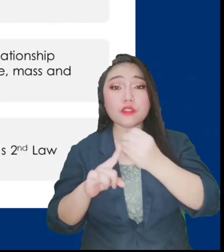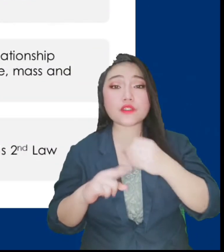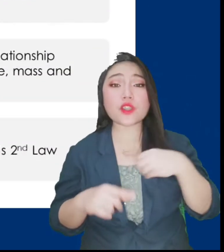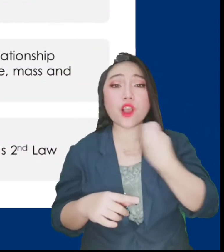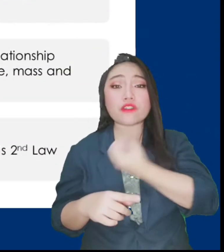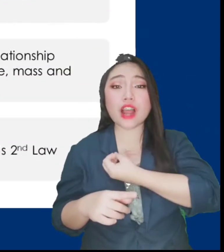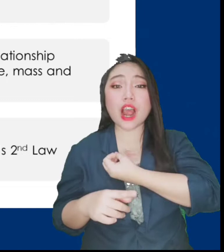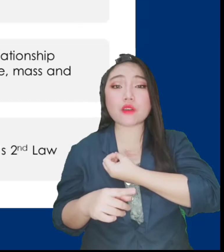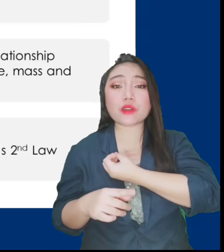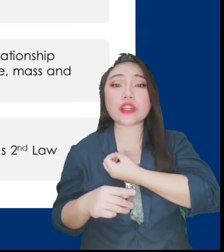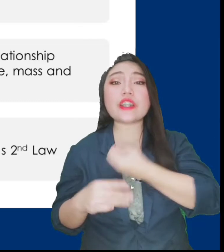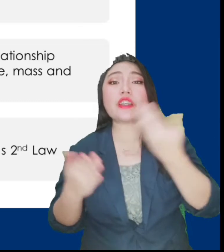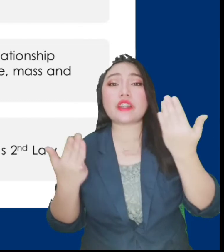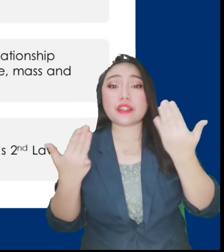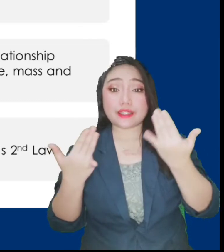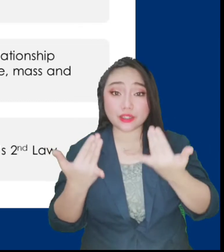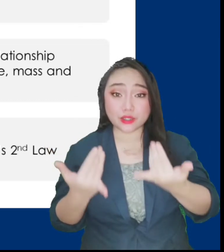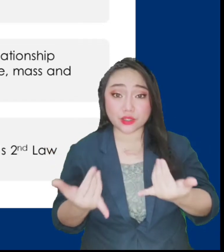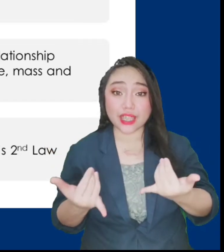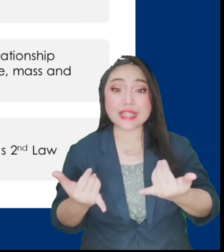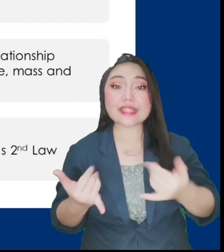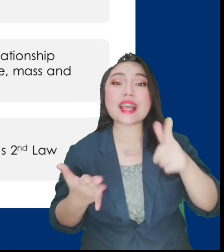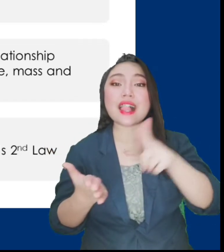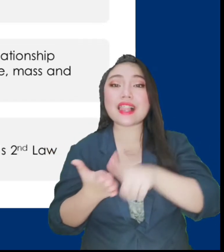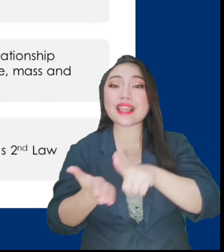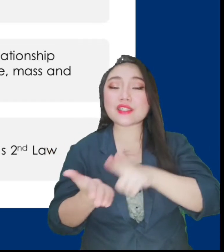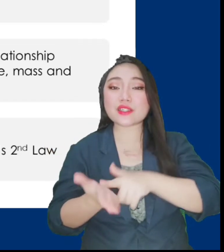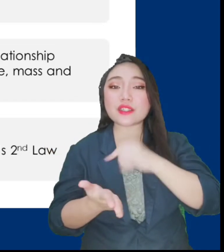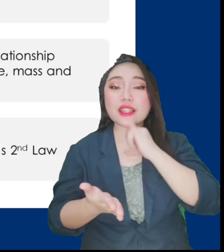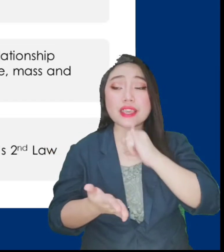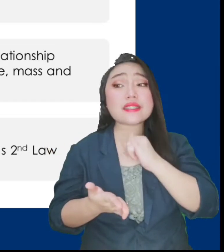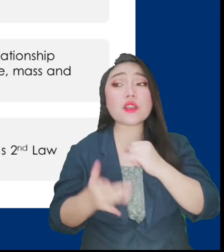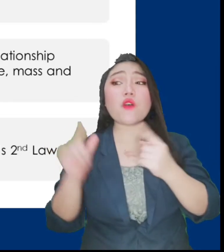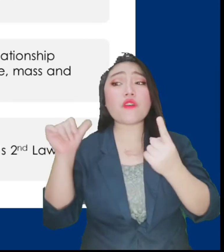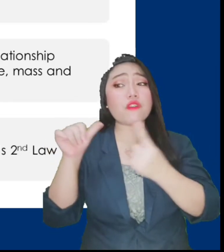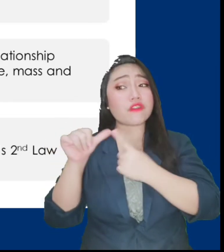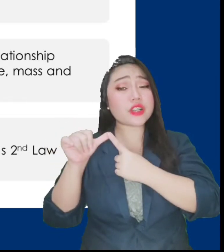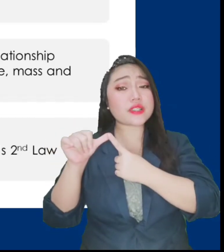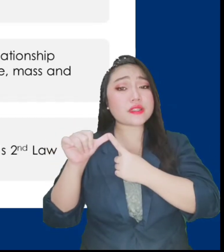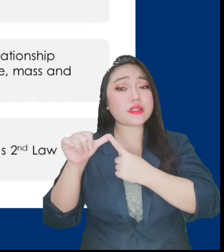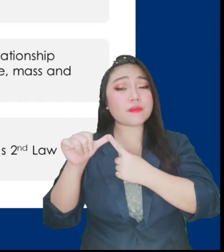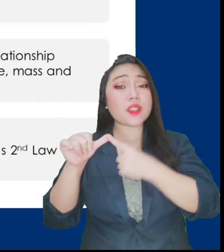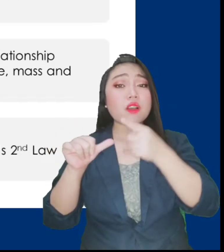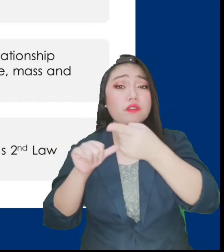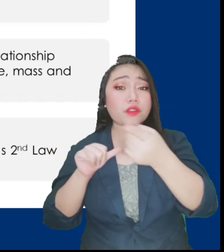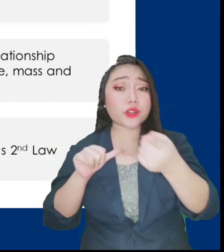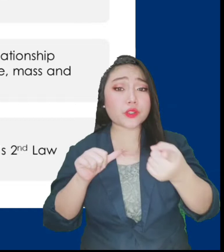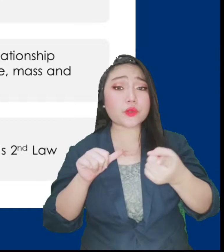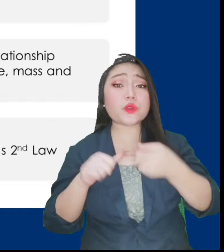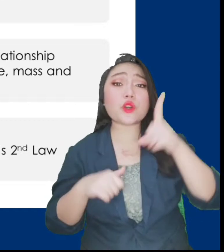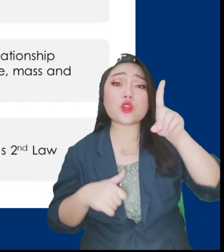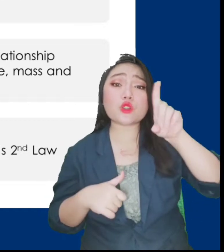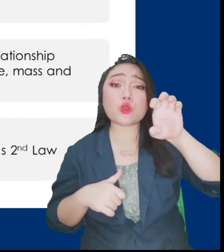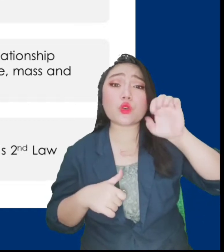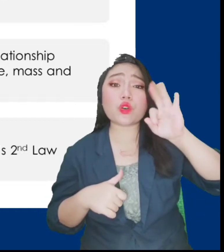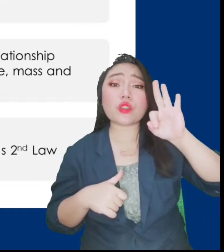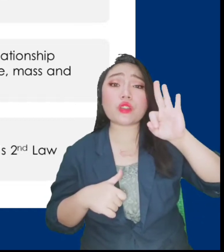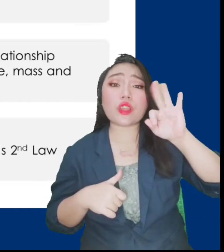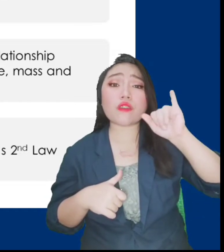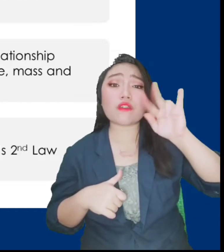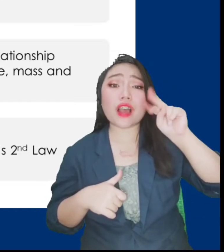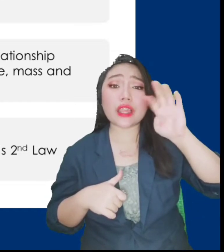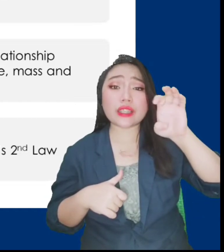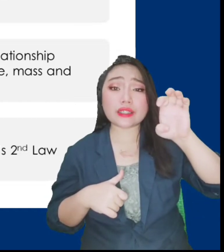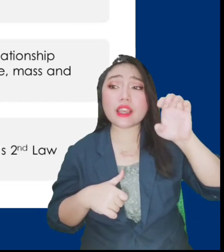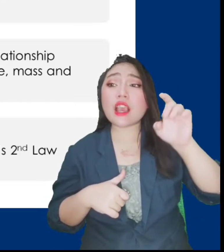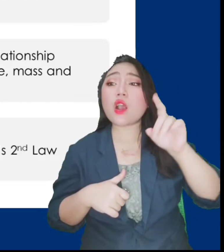The objectives for our new lesson today is for you, the students, to